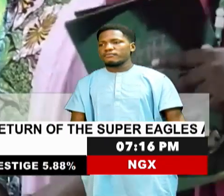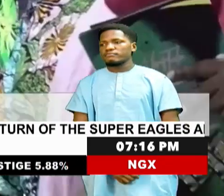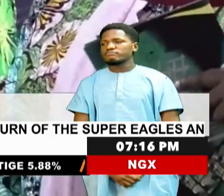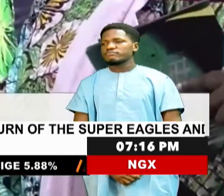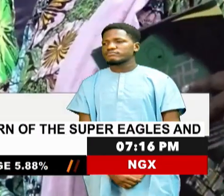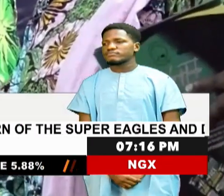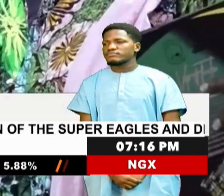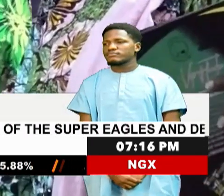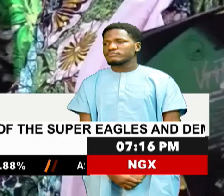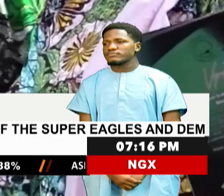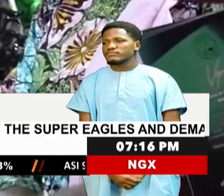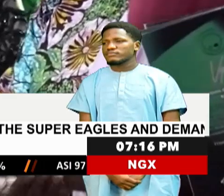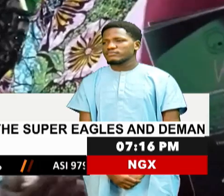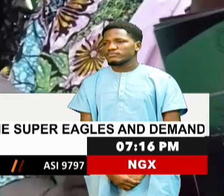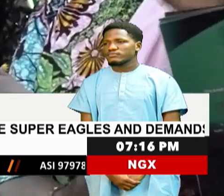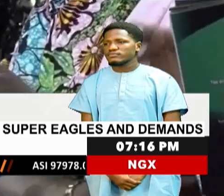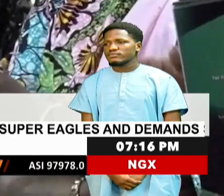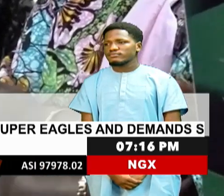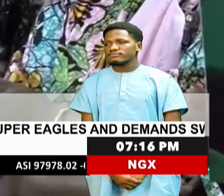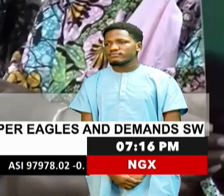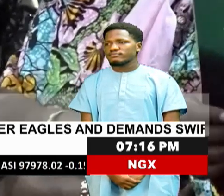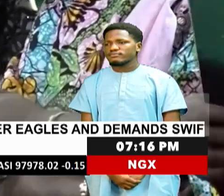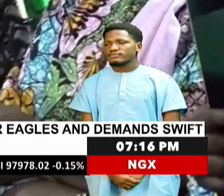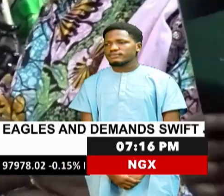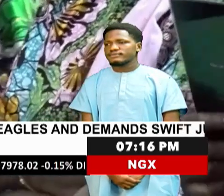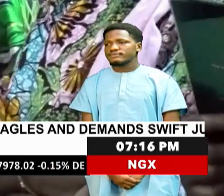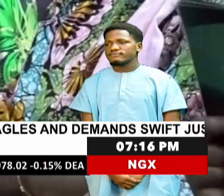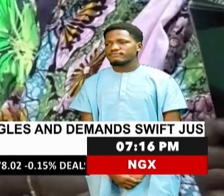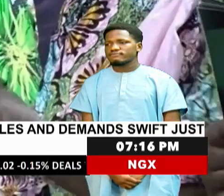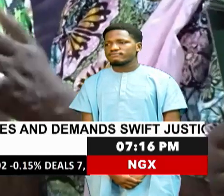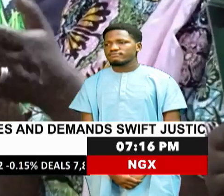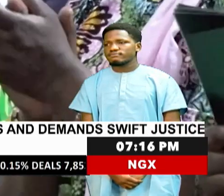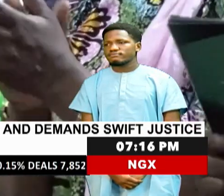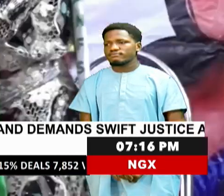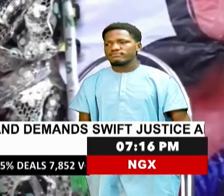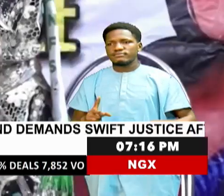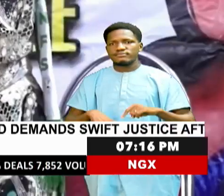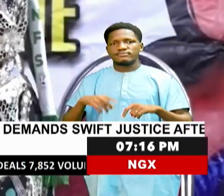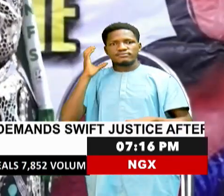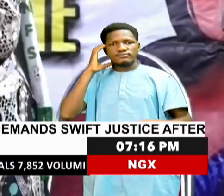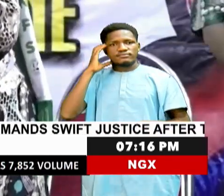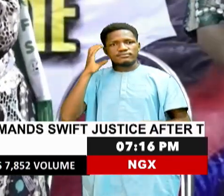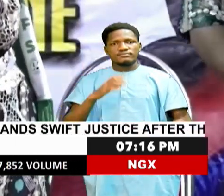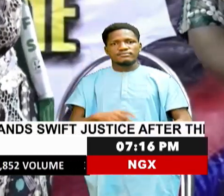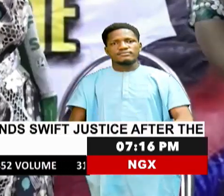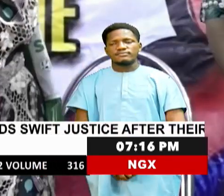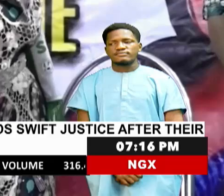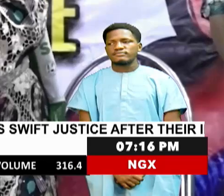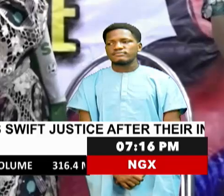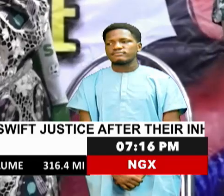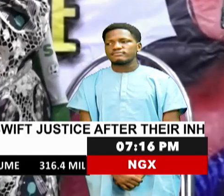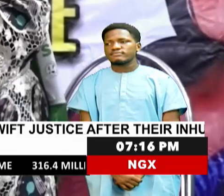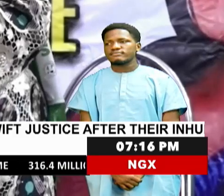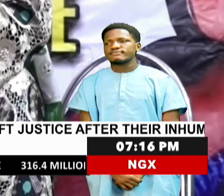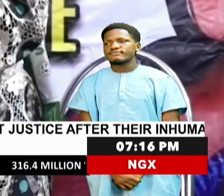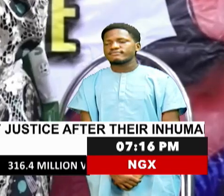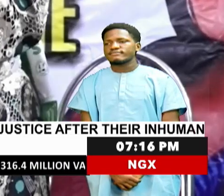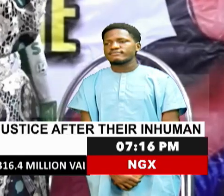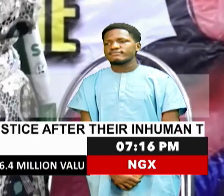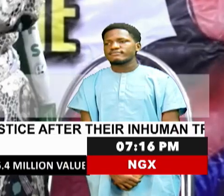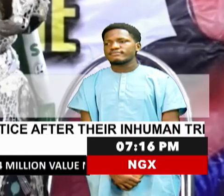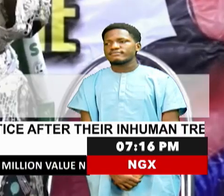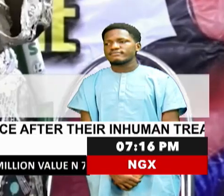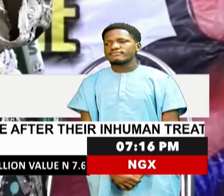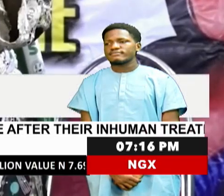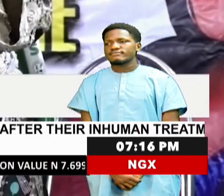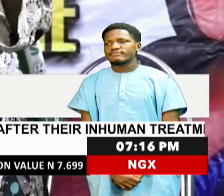The Director General, alongside other awardees, shared the passion and inspiration of the founder of the